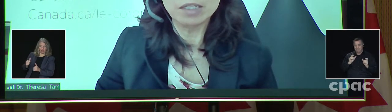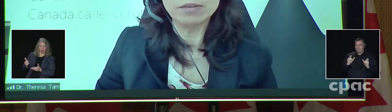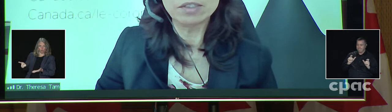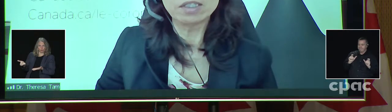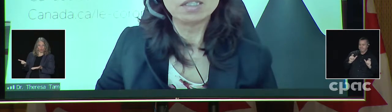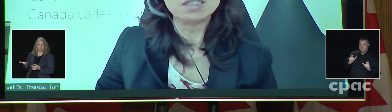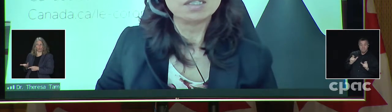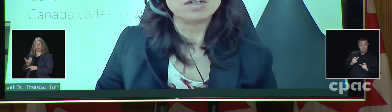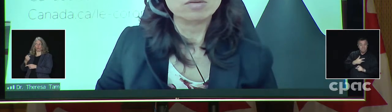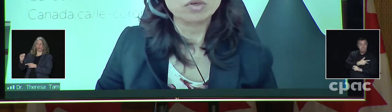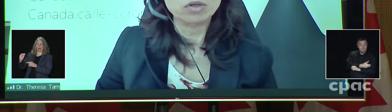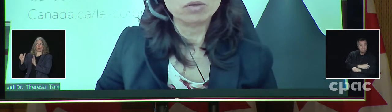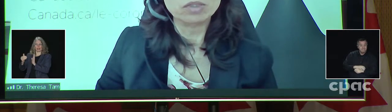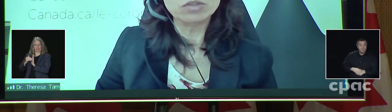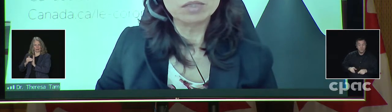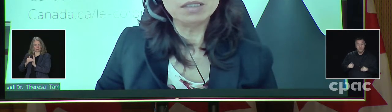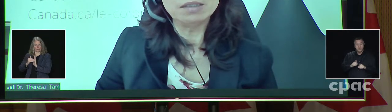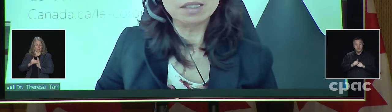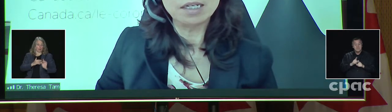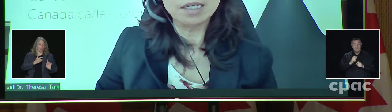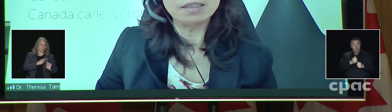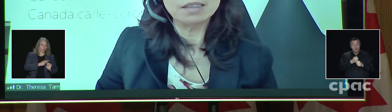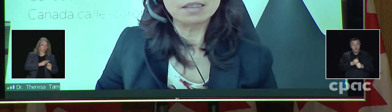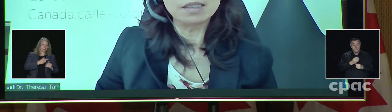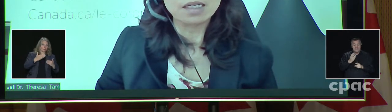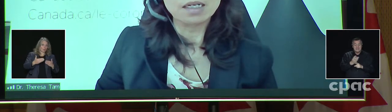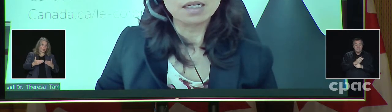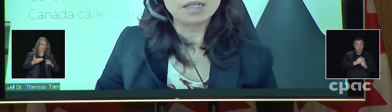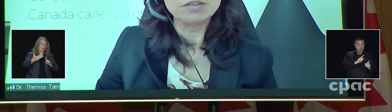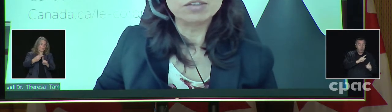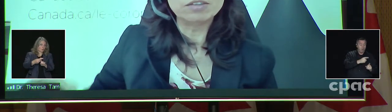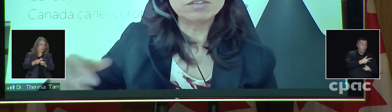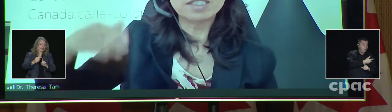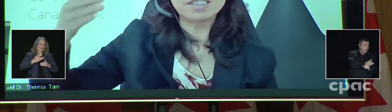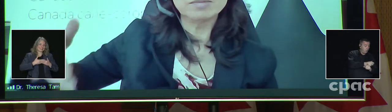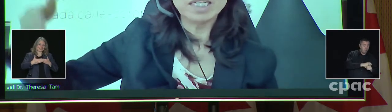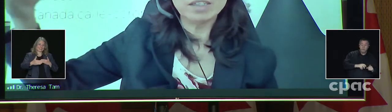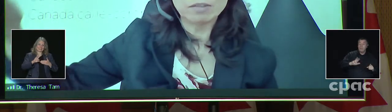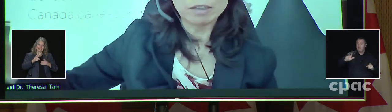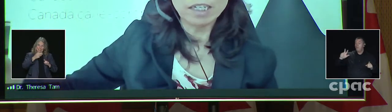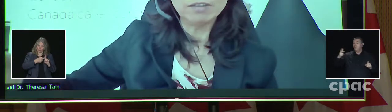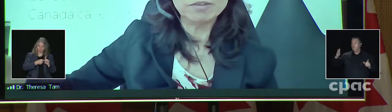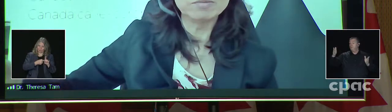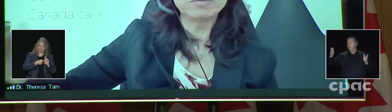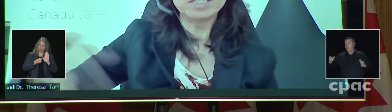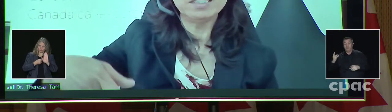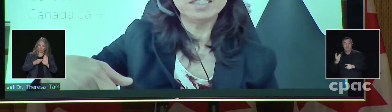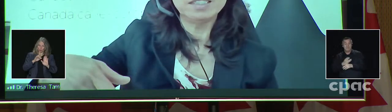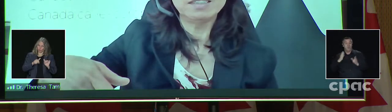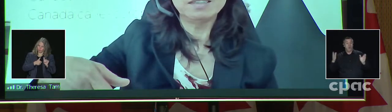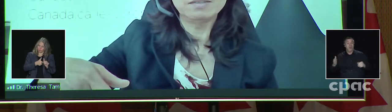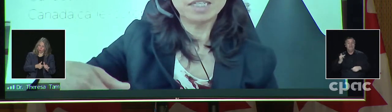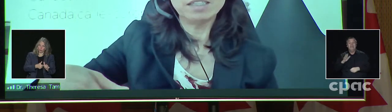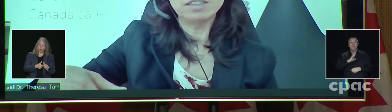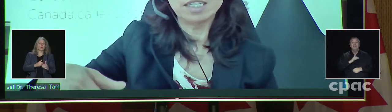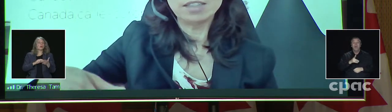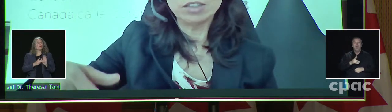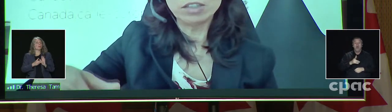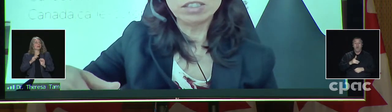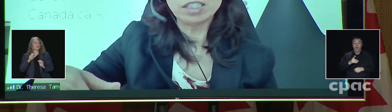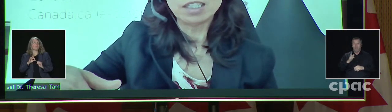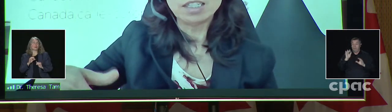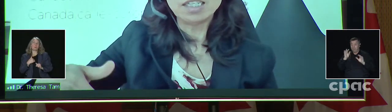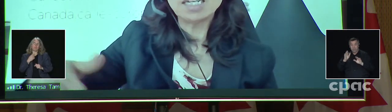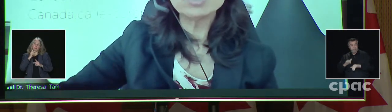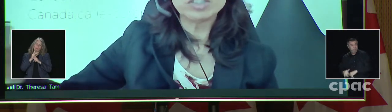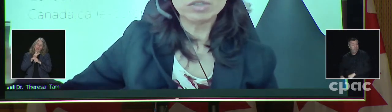6 months or more, which means that if you do a systematic rollout from when you had your last